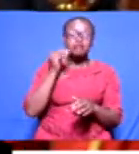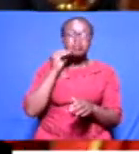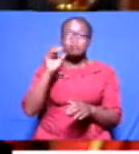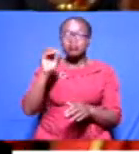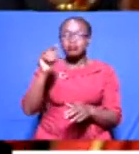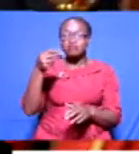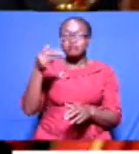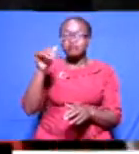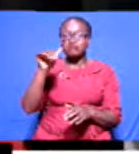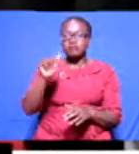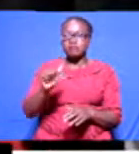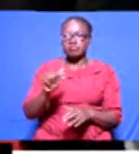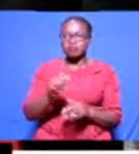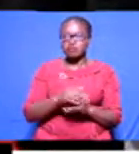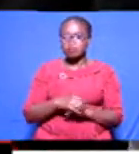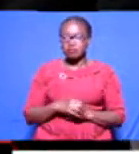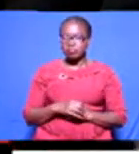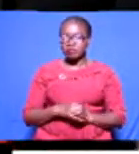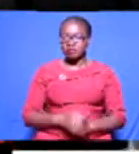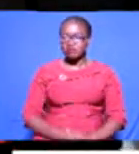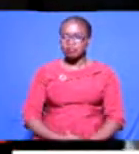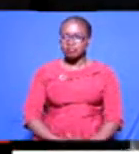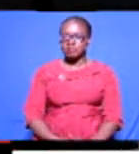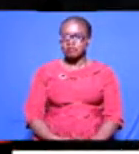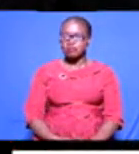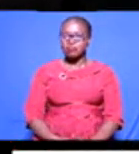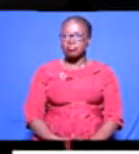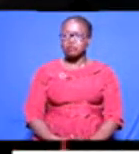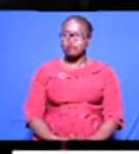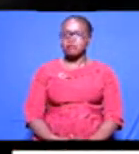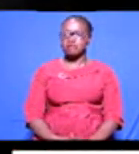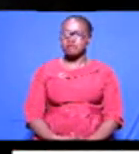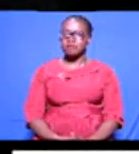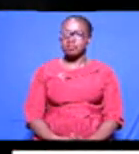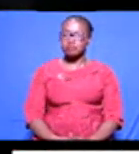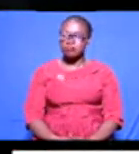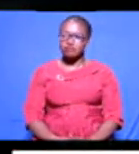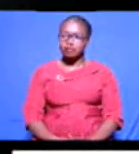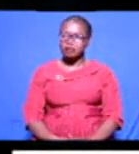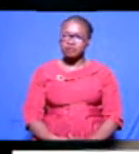Saturday. John Jacob Curia, Prime Edition.